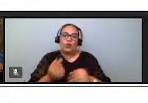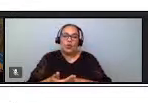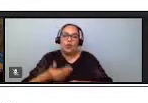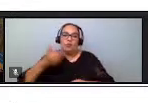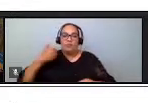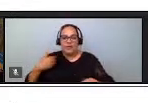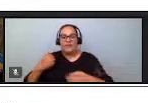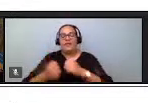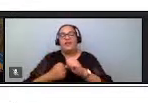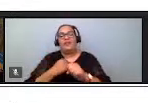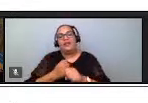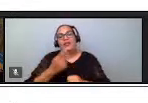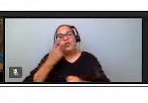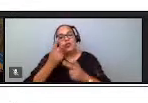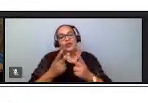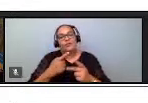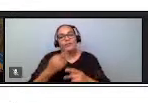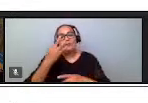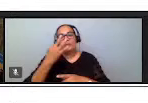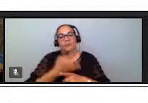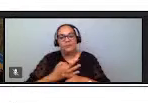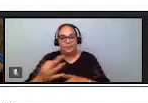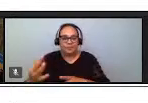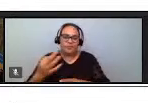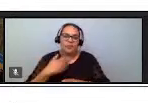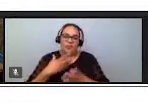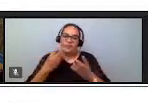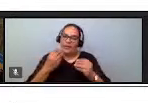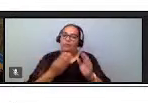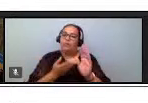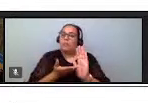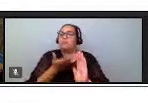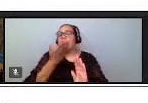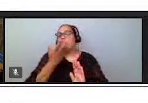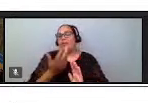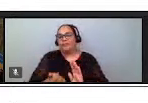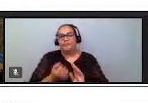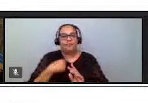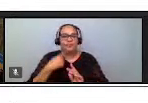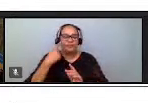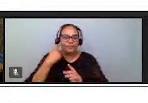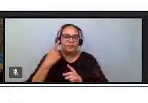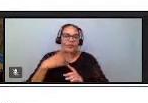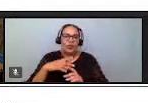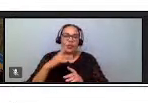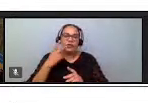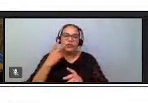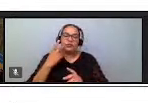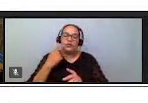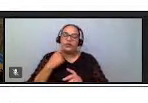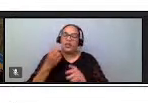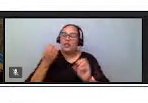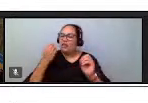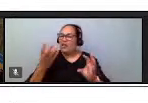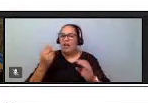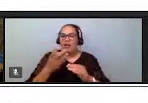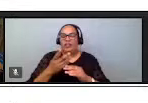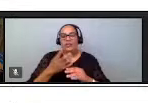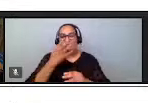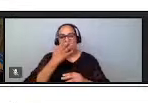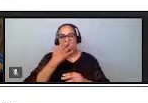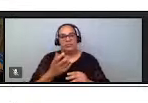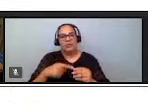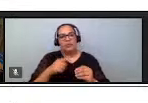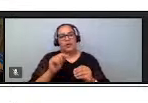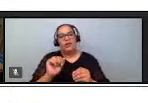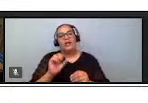years so you're looking for the last 3 weeks our figures are gone up I think we also when there was a quite a lot in the Press about the